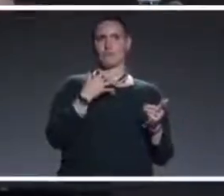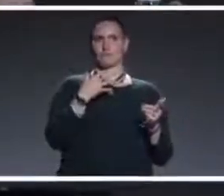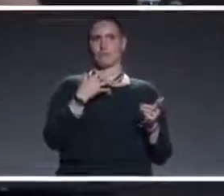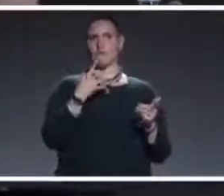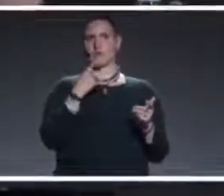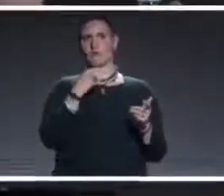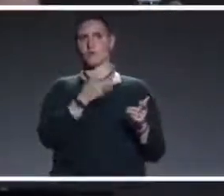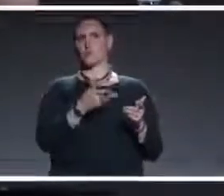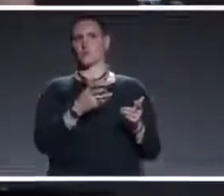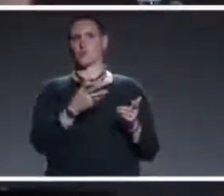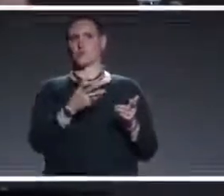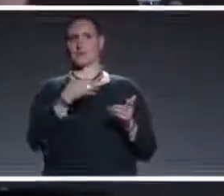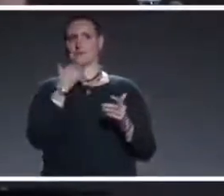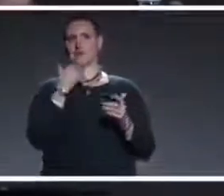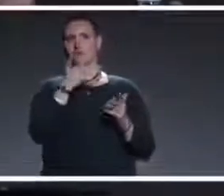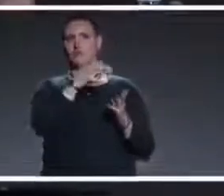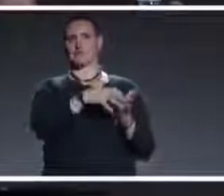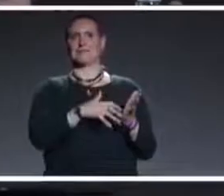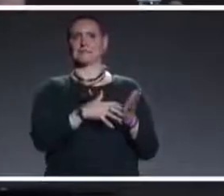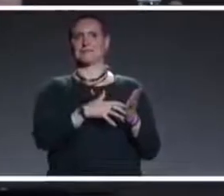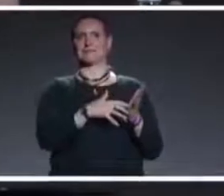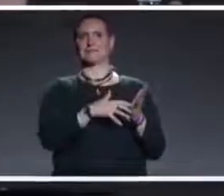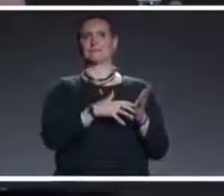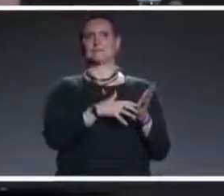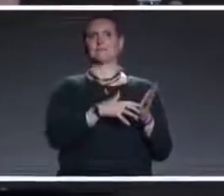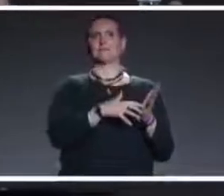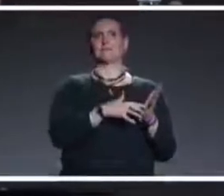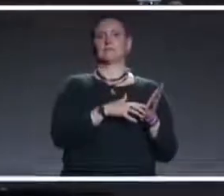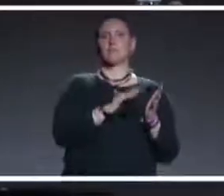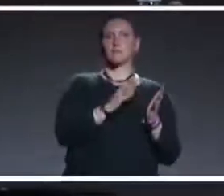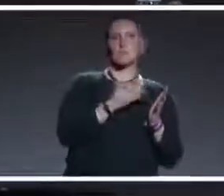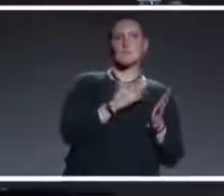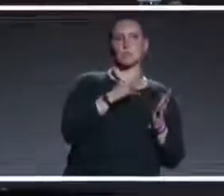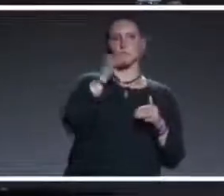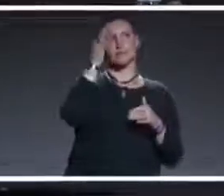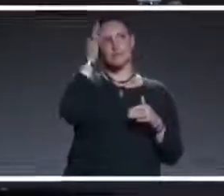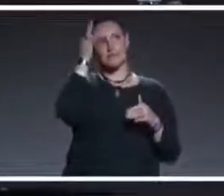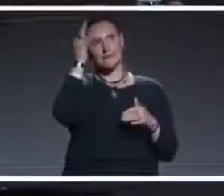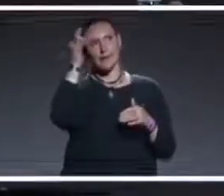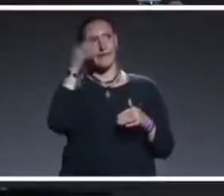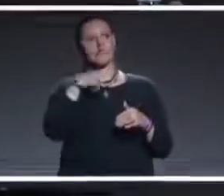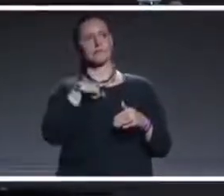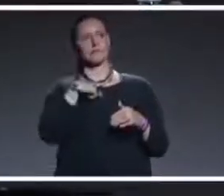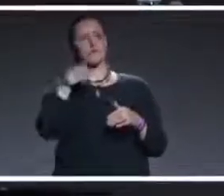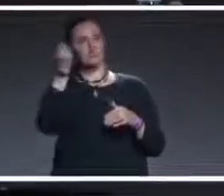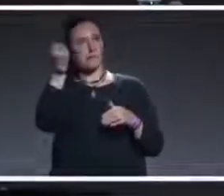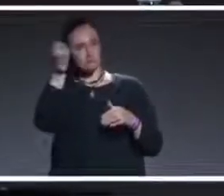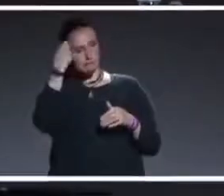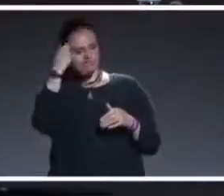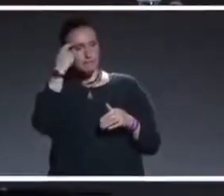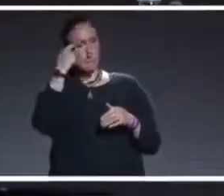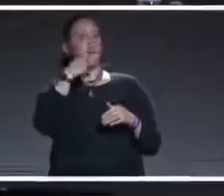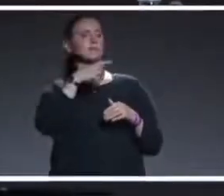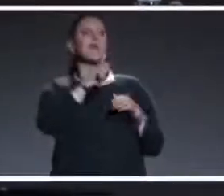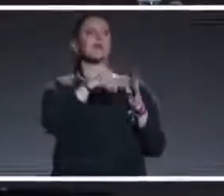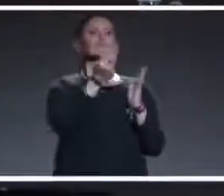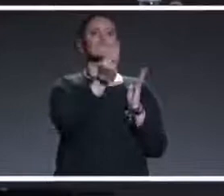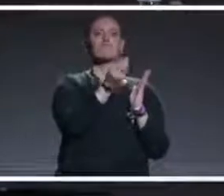storyboards, or I wanted to think of ideas or have ideas come into my mind and then draw a picture and